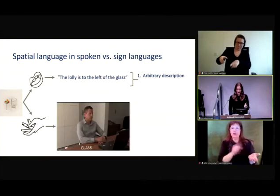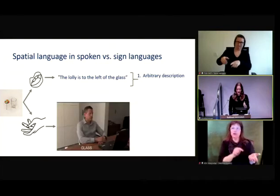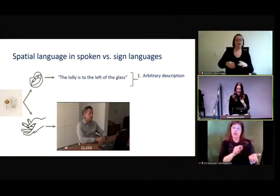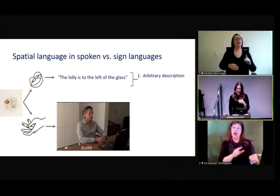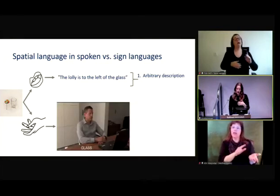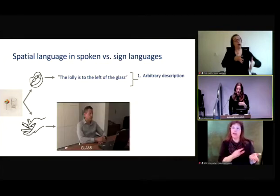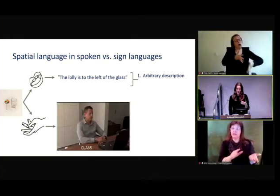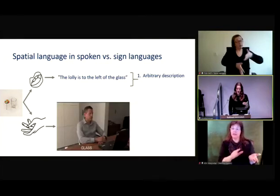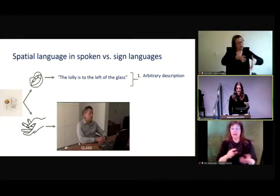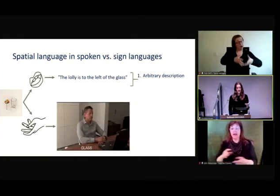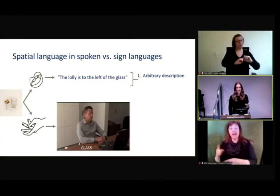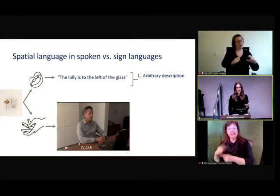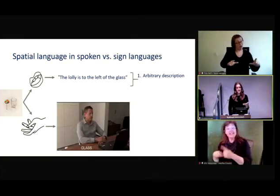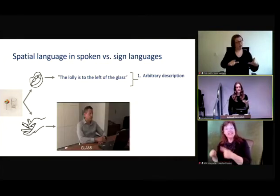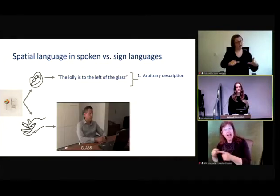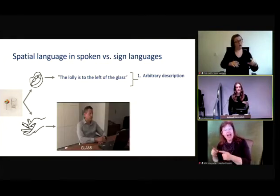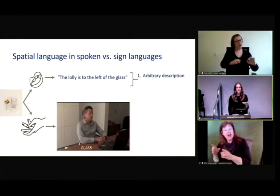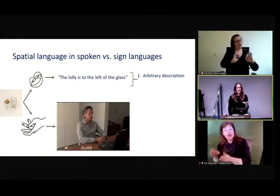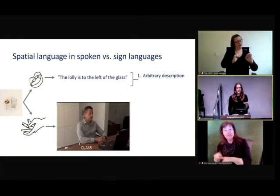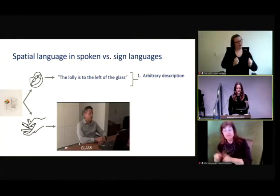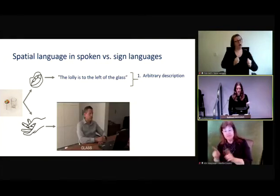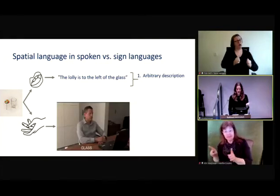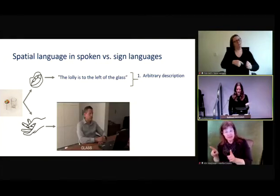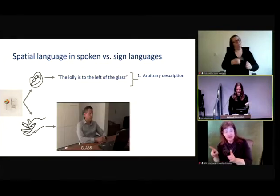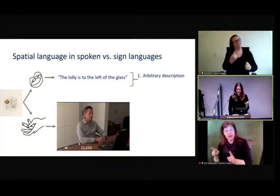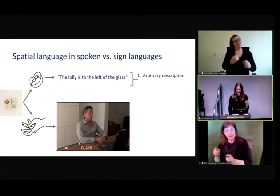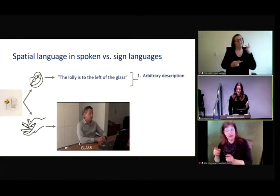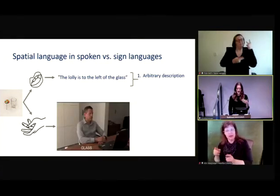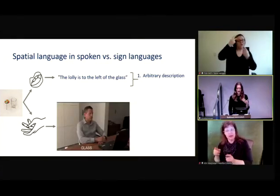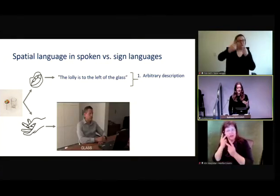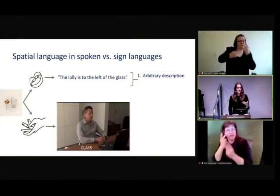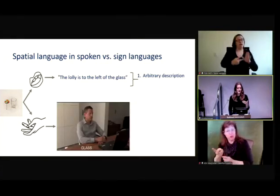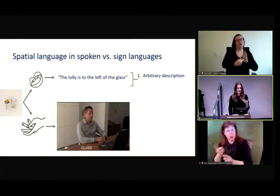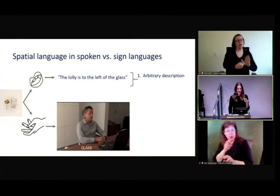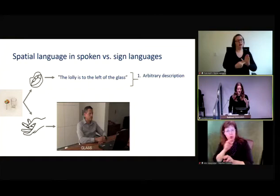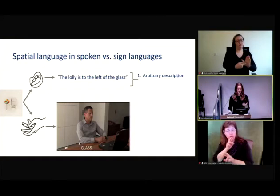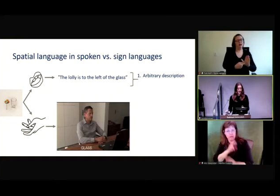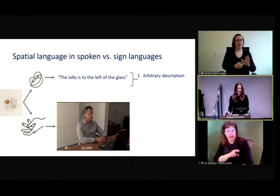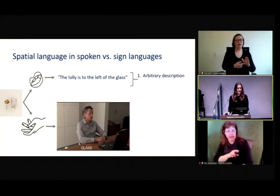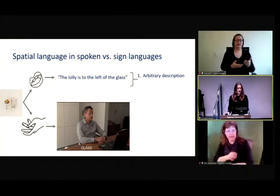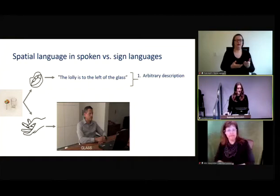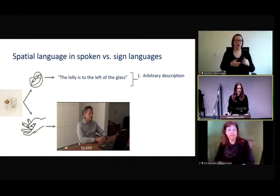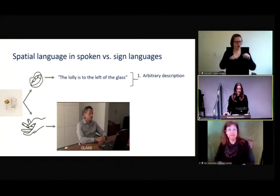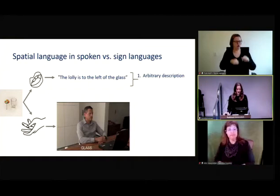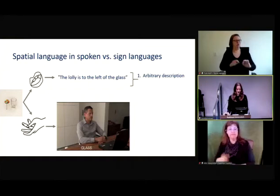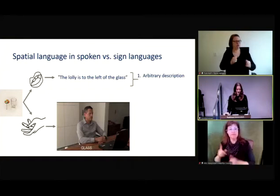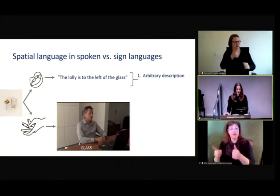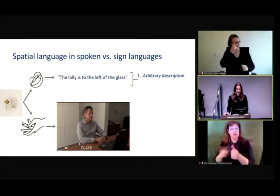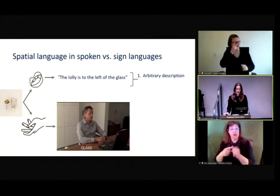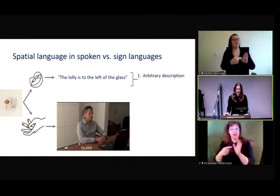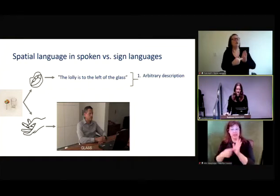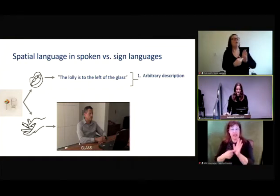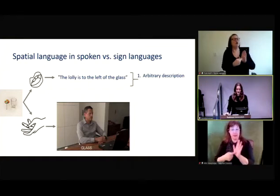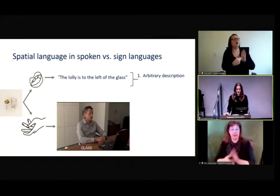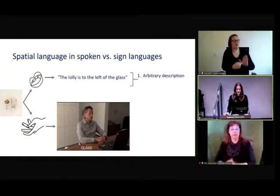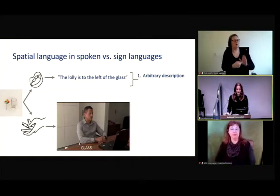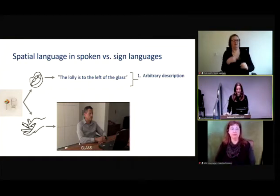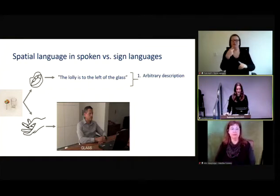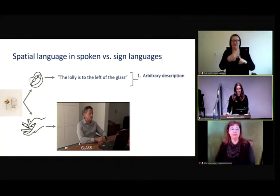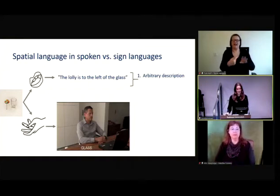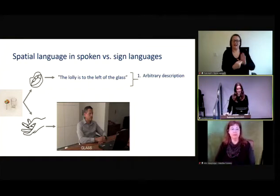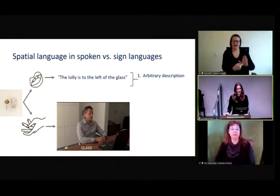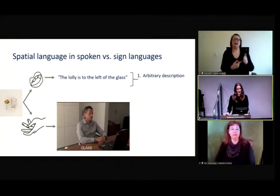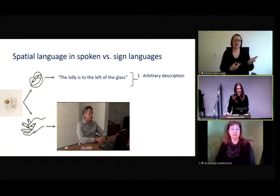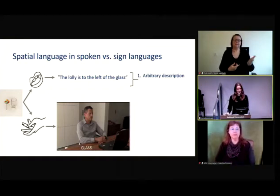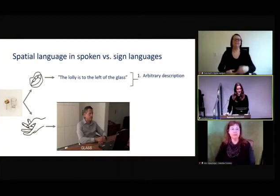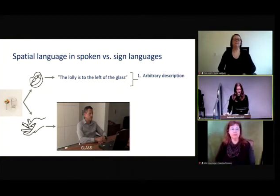Signers, however, can talk about these relations in a much more visual way. So let's have first a look at an example. I'll play it twice.